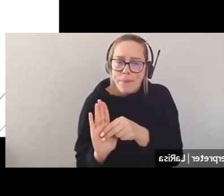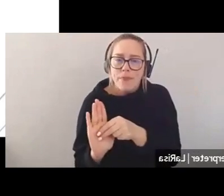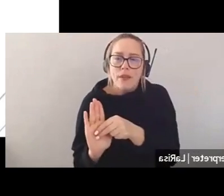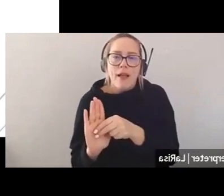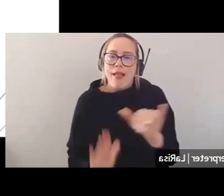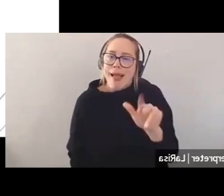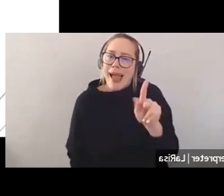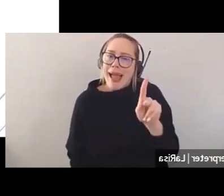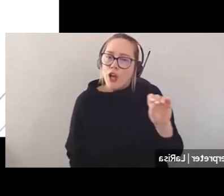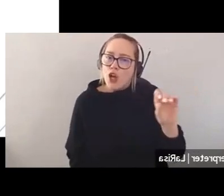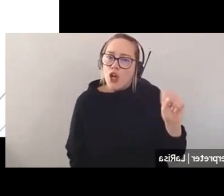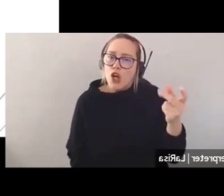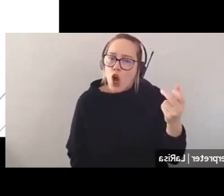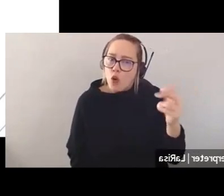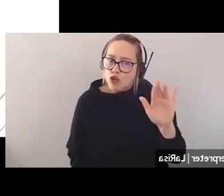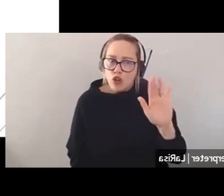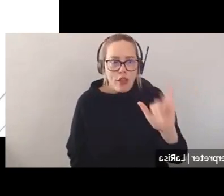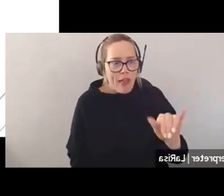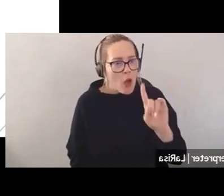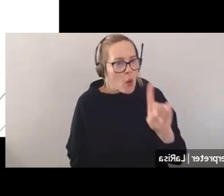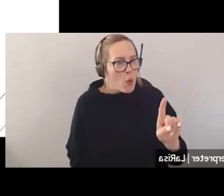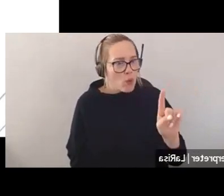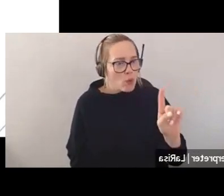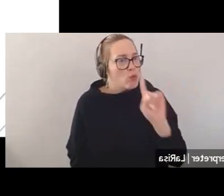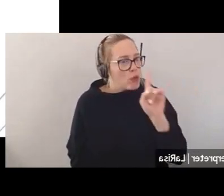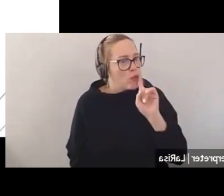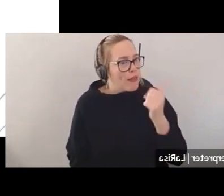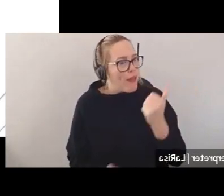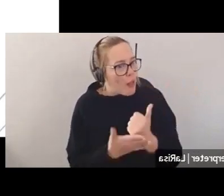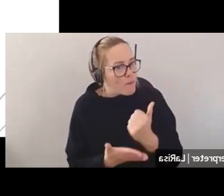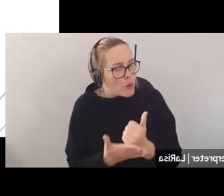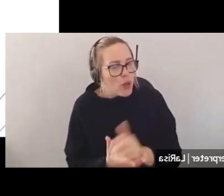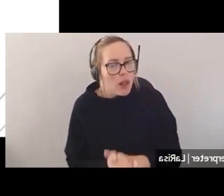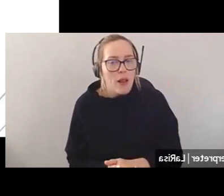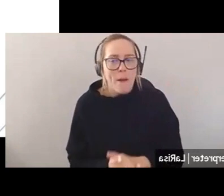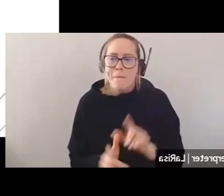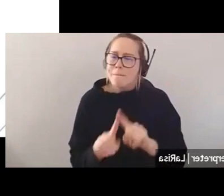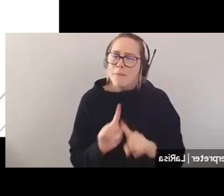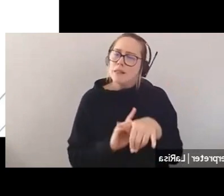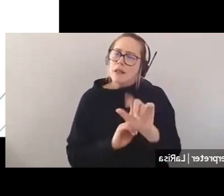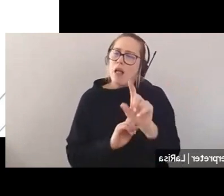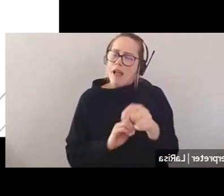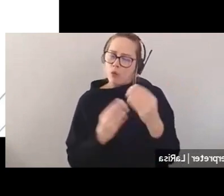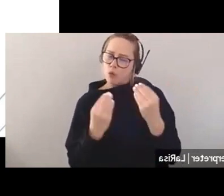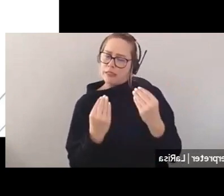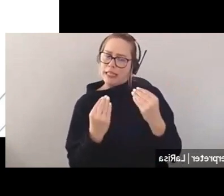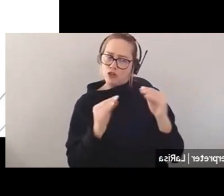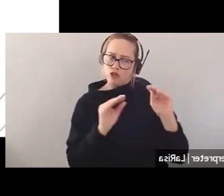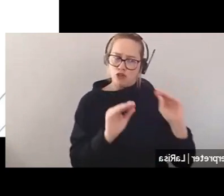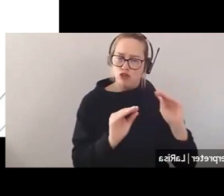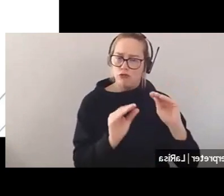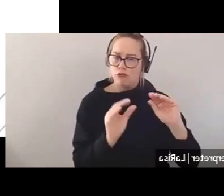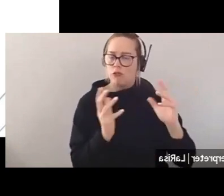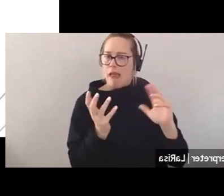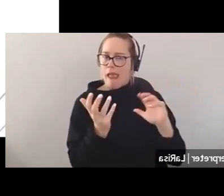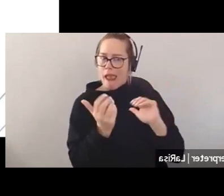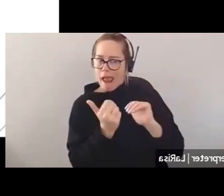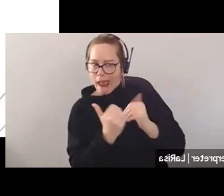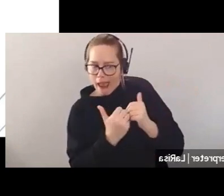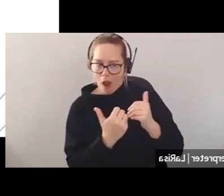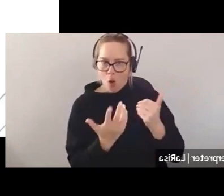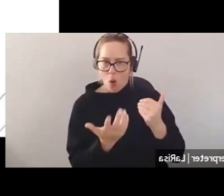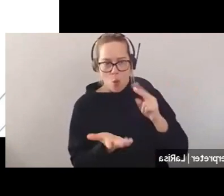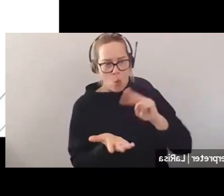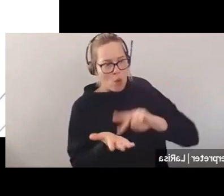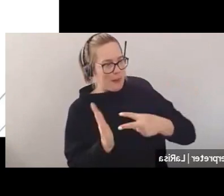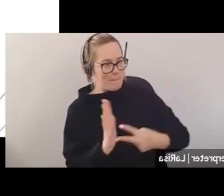things, have, become legislature to be on products, but we still have to help our